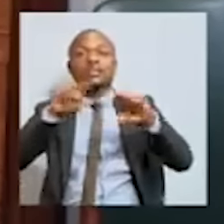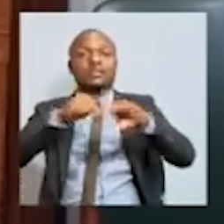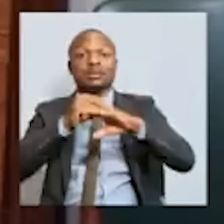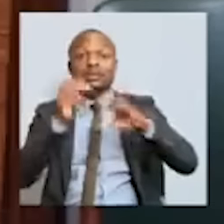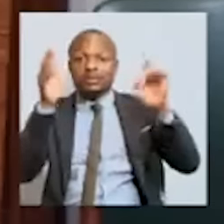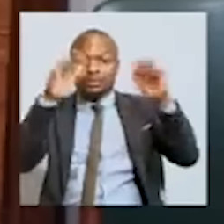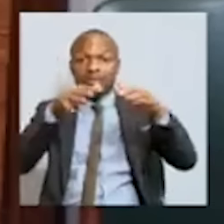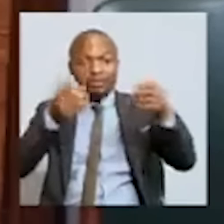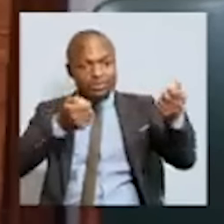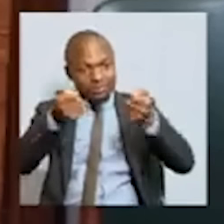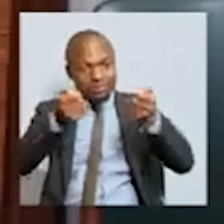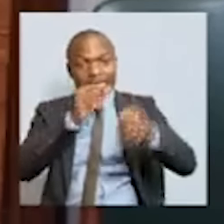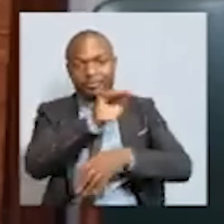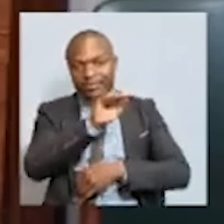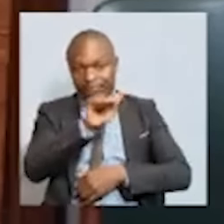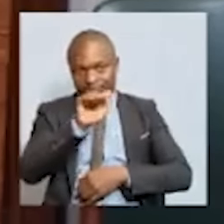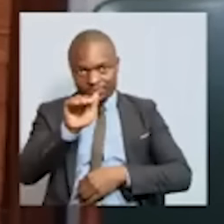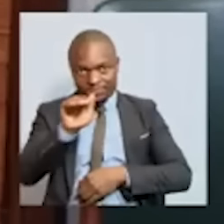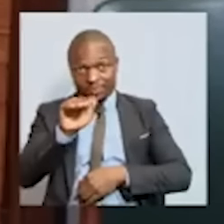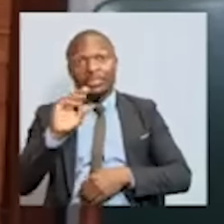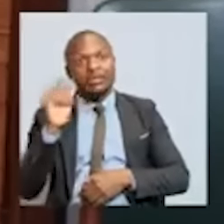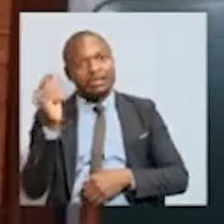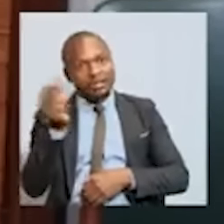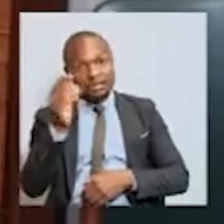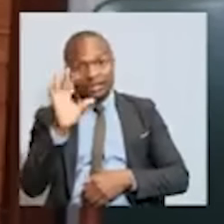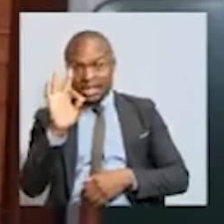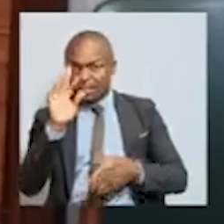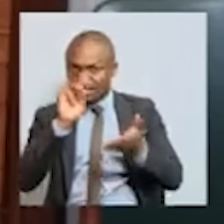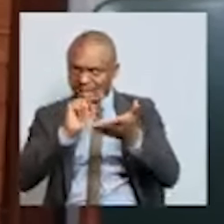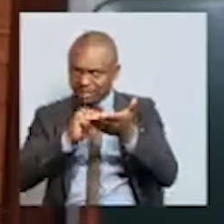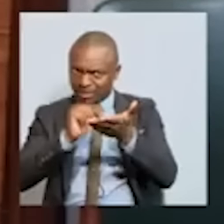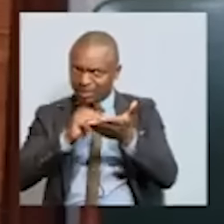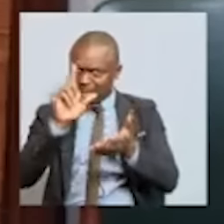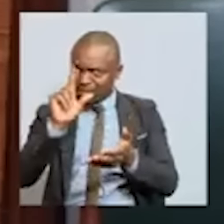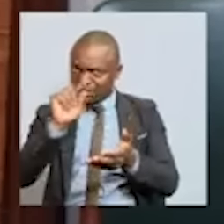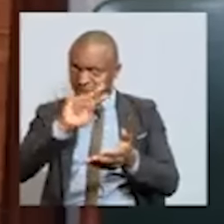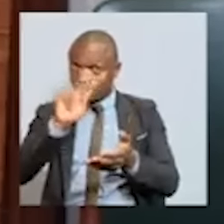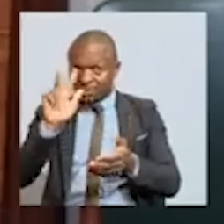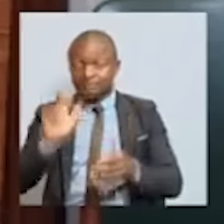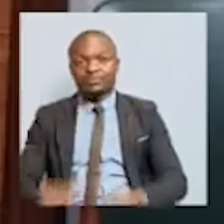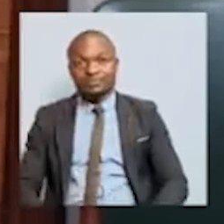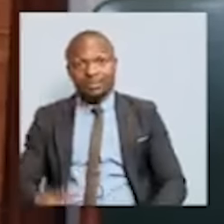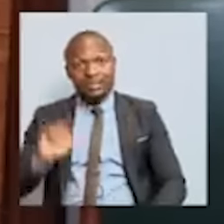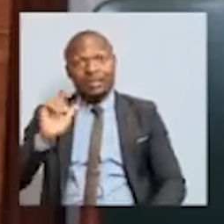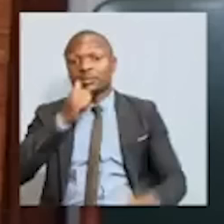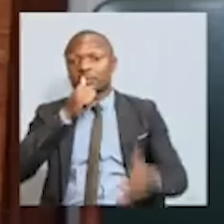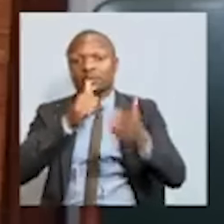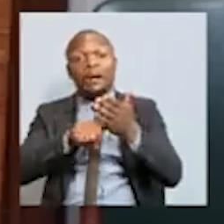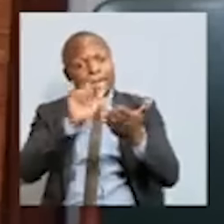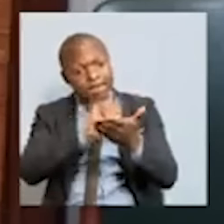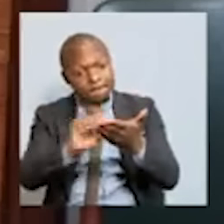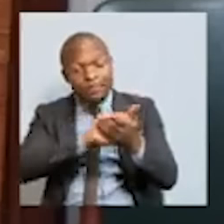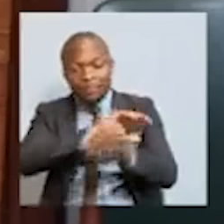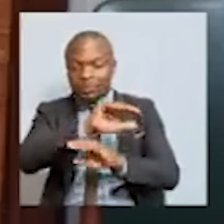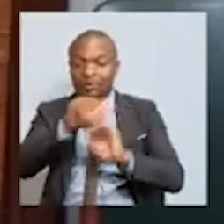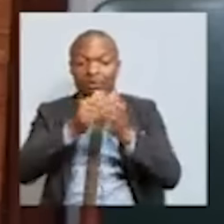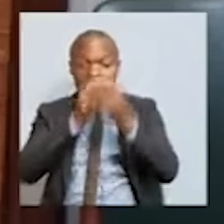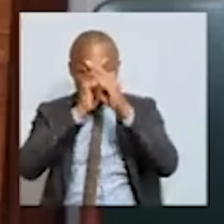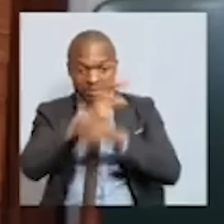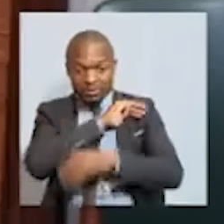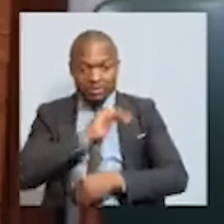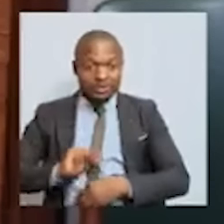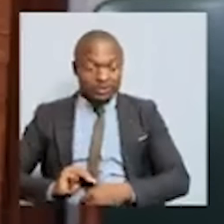Additionally, on Thursday, 9th November 2023, Letters were written to all the members of parliament